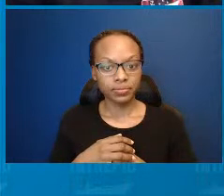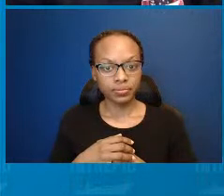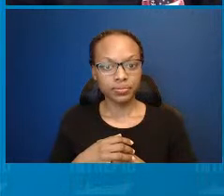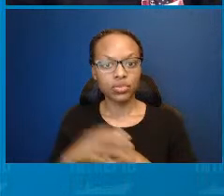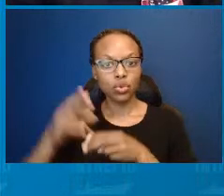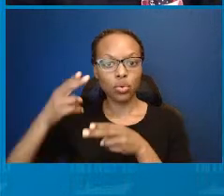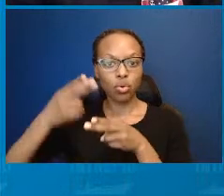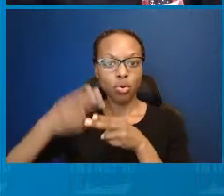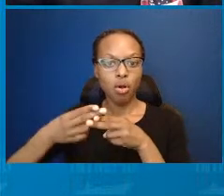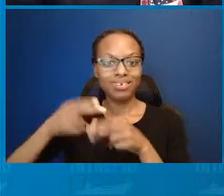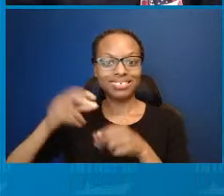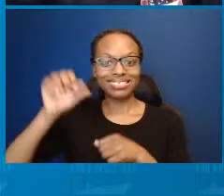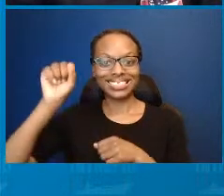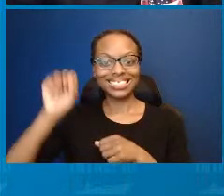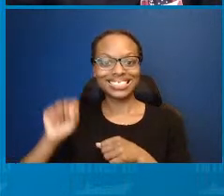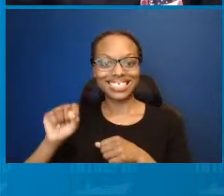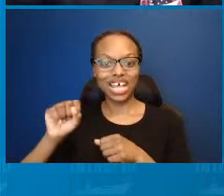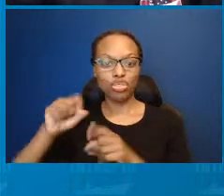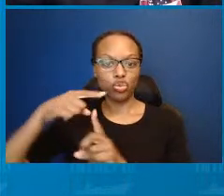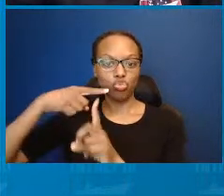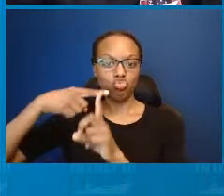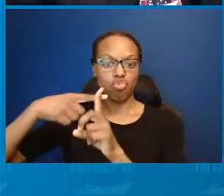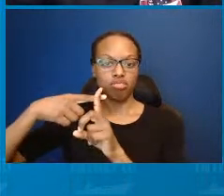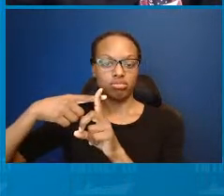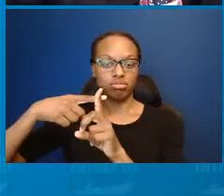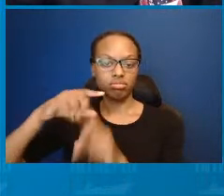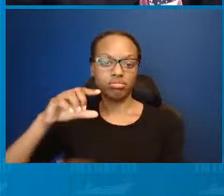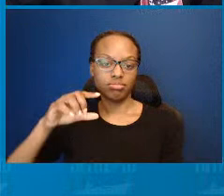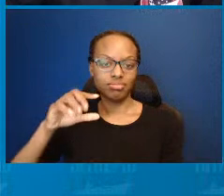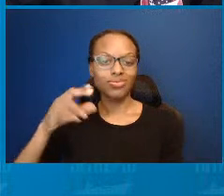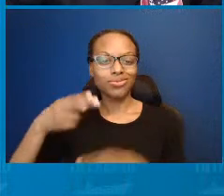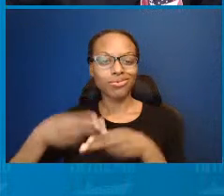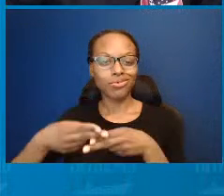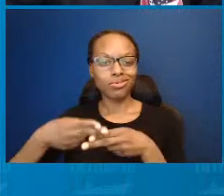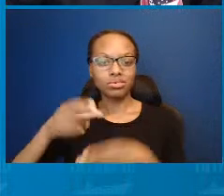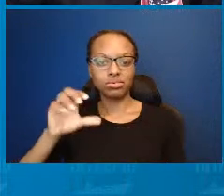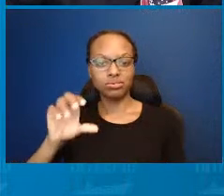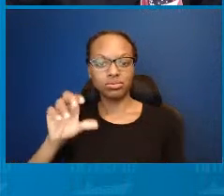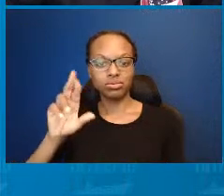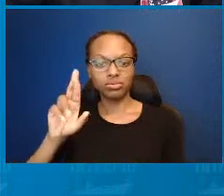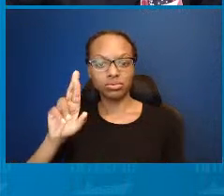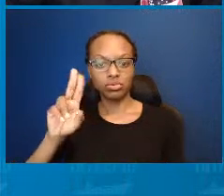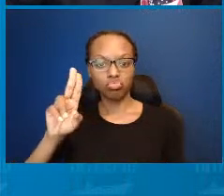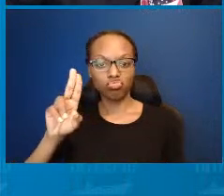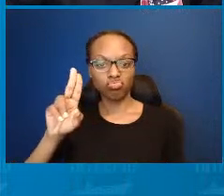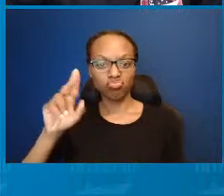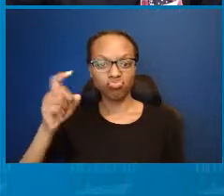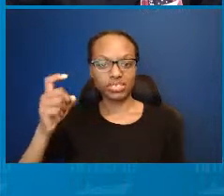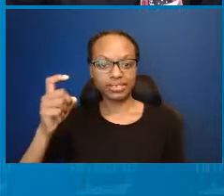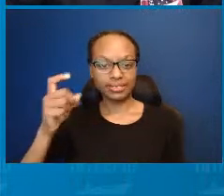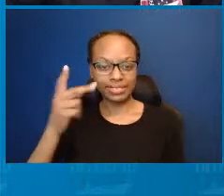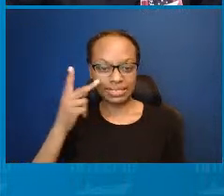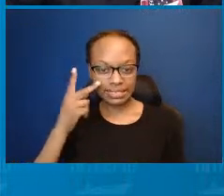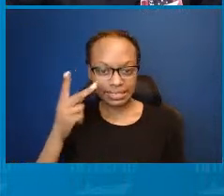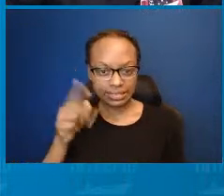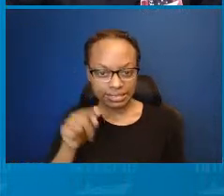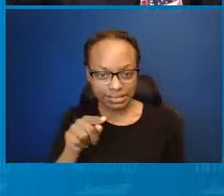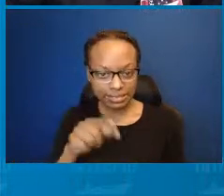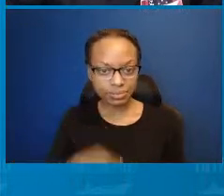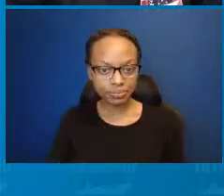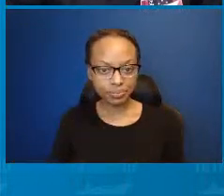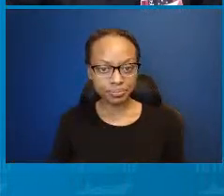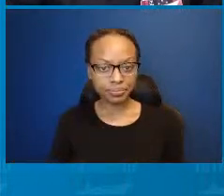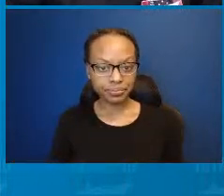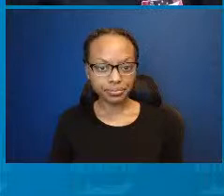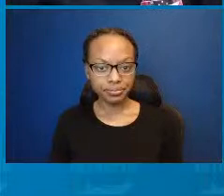this word here called crux, which is another word for cross. And if I rewind time or